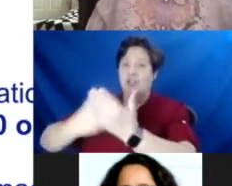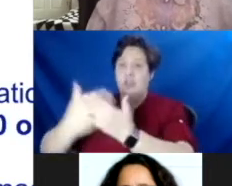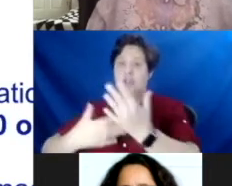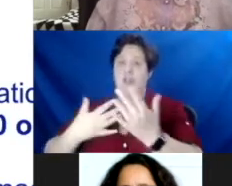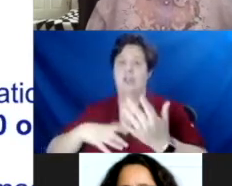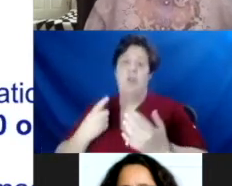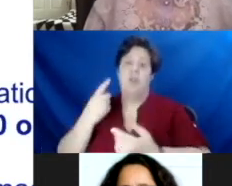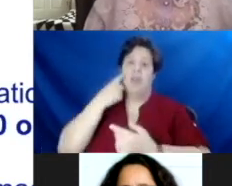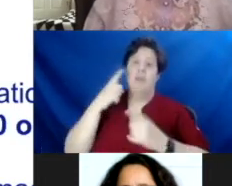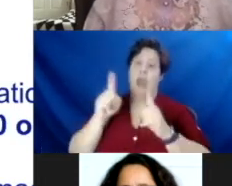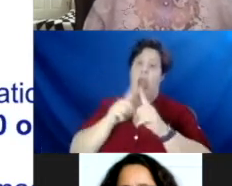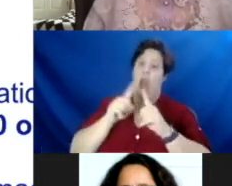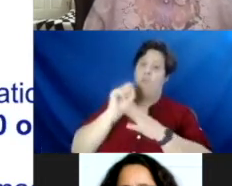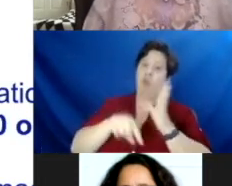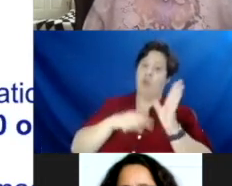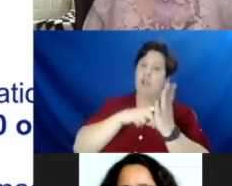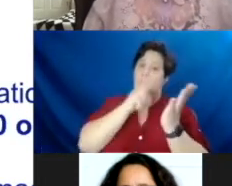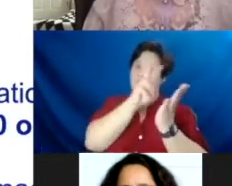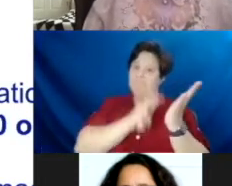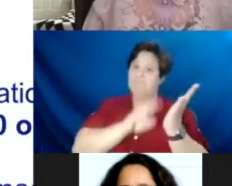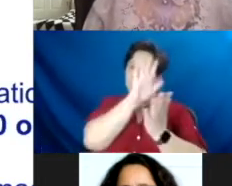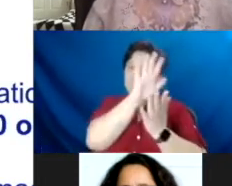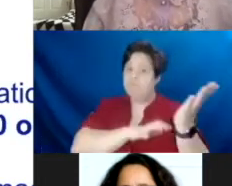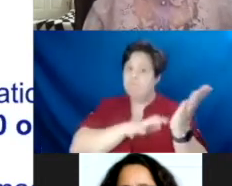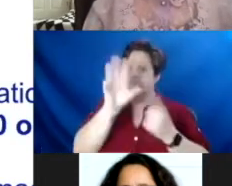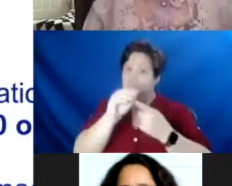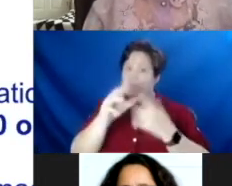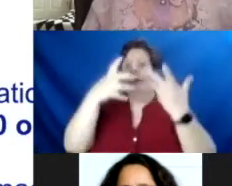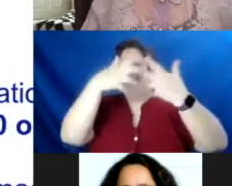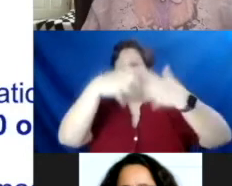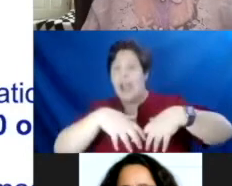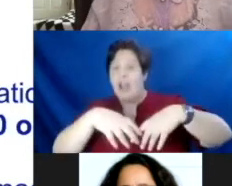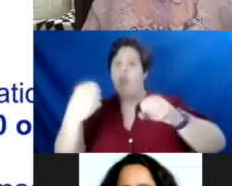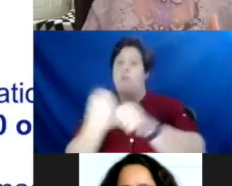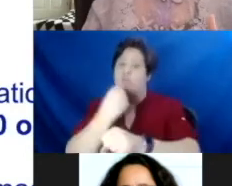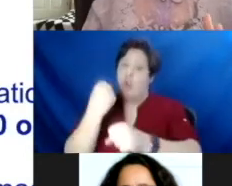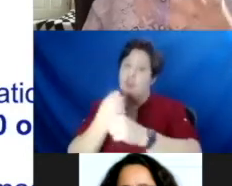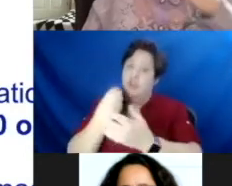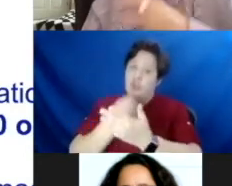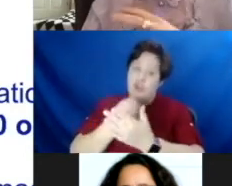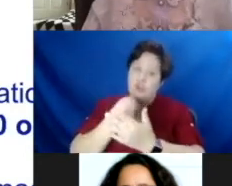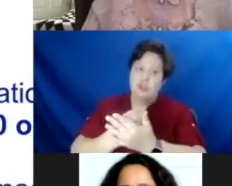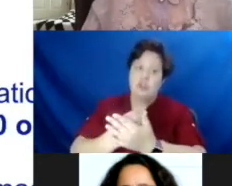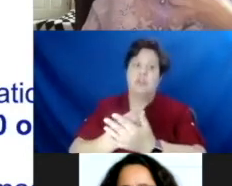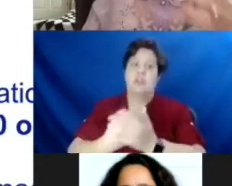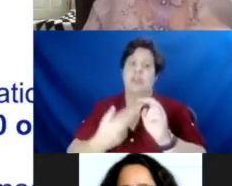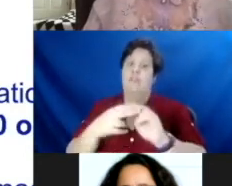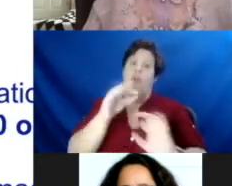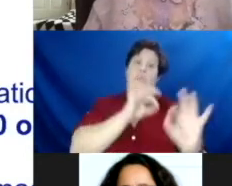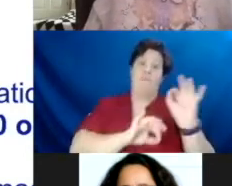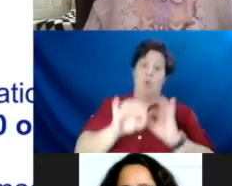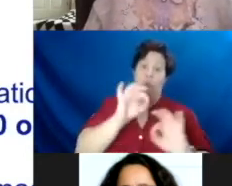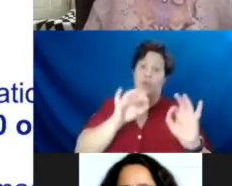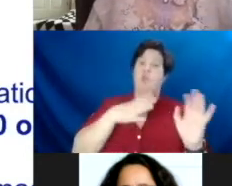considering how your project will be documented. The technical and production, therefore, if it's a performance,